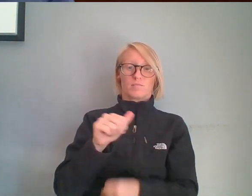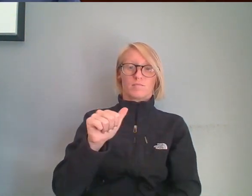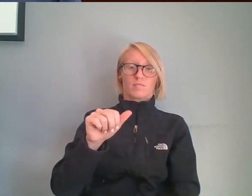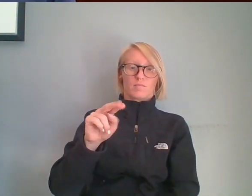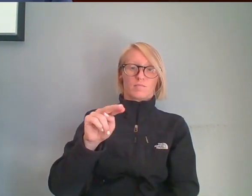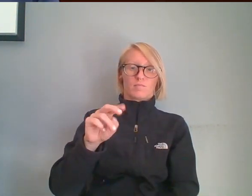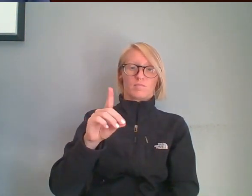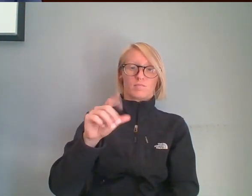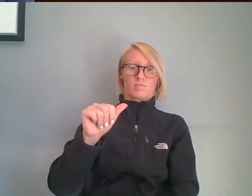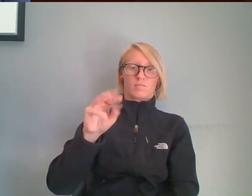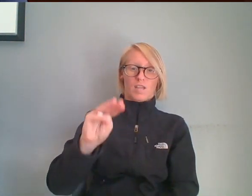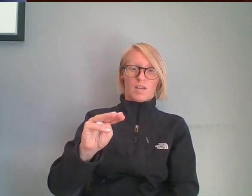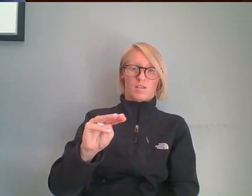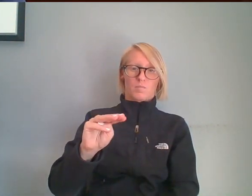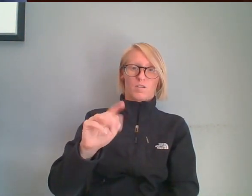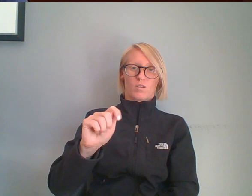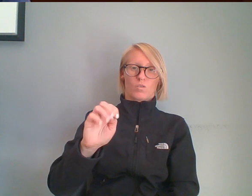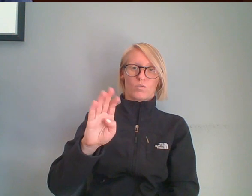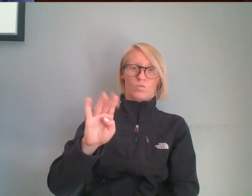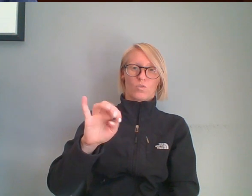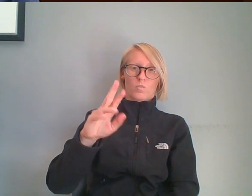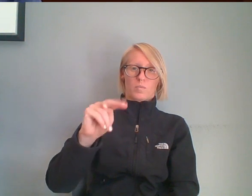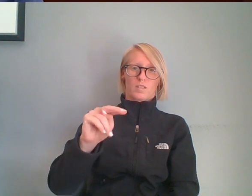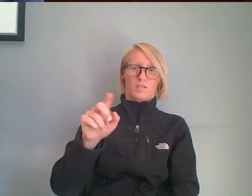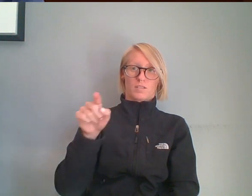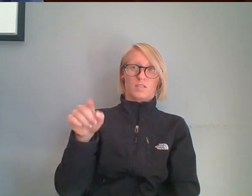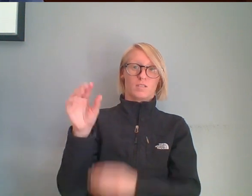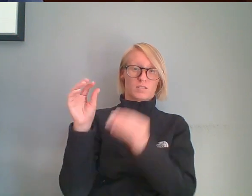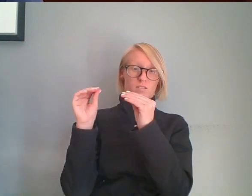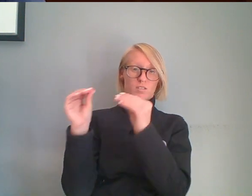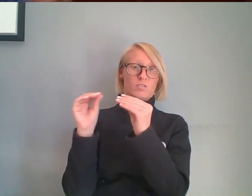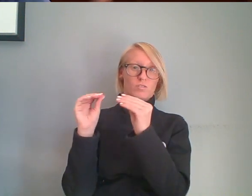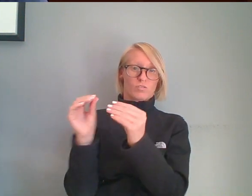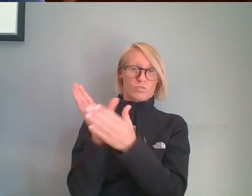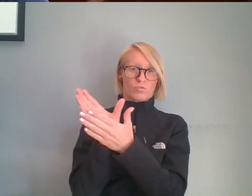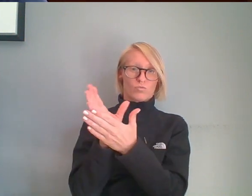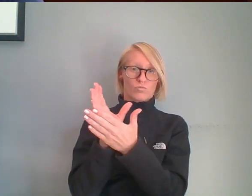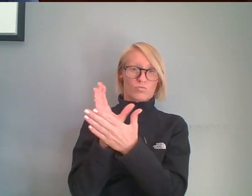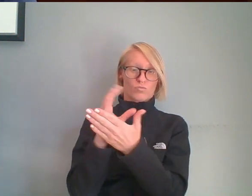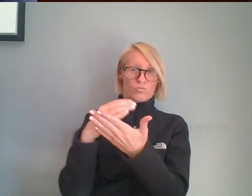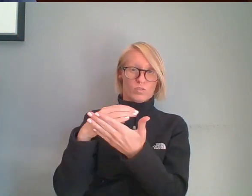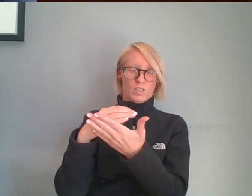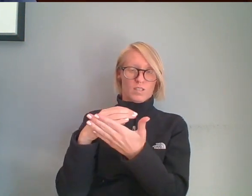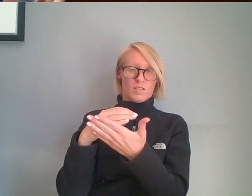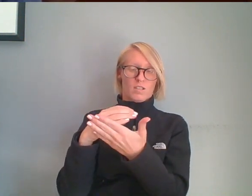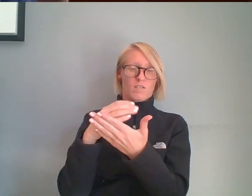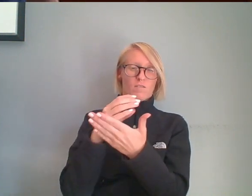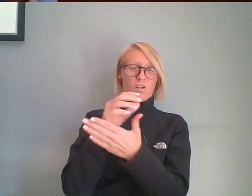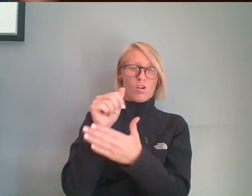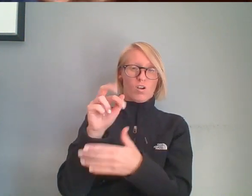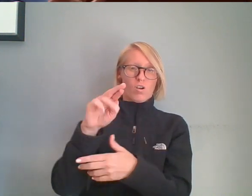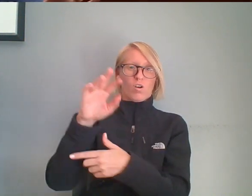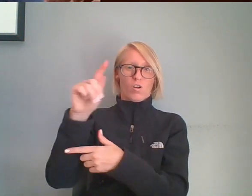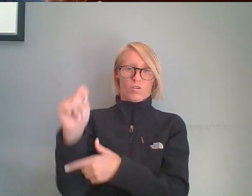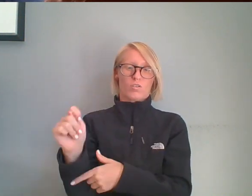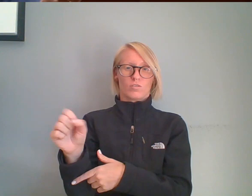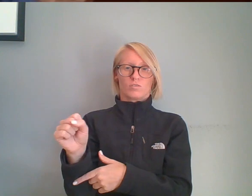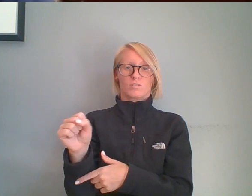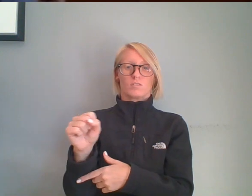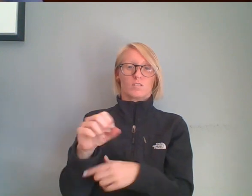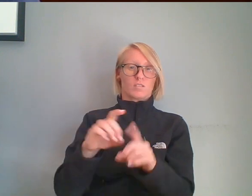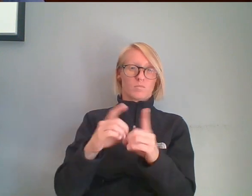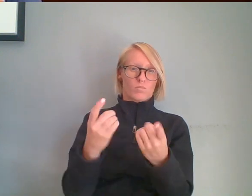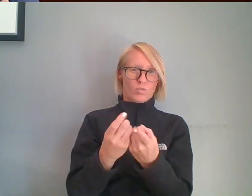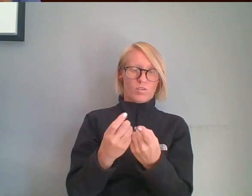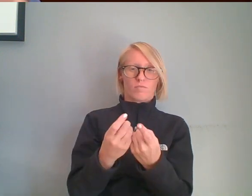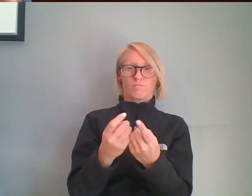is a lecturer in the creative arts department. He teaches film and new media, and he's an expert at improv. And